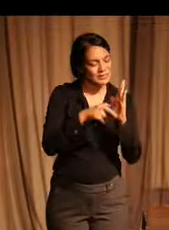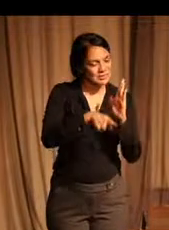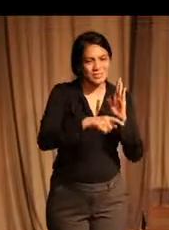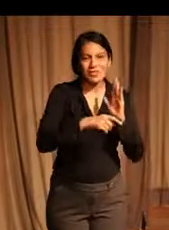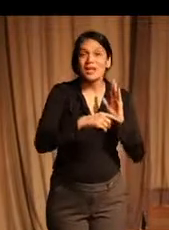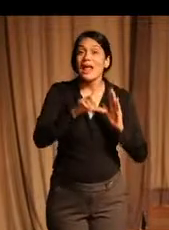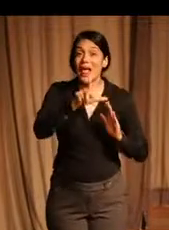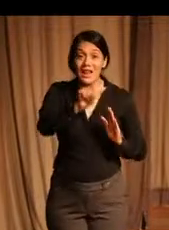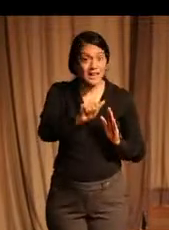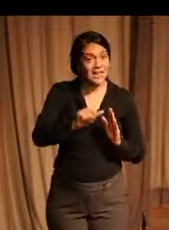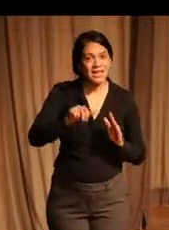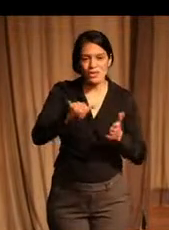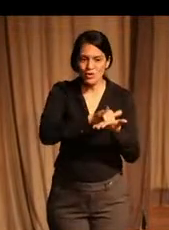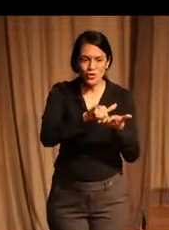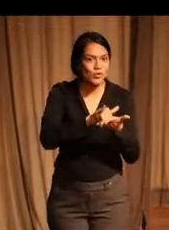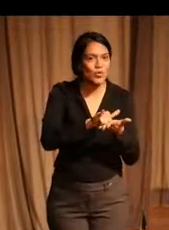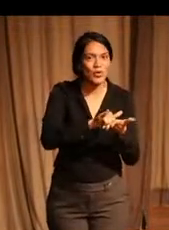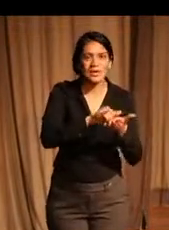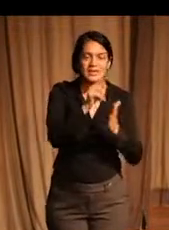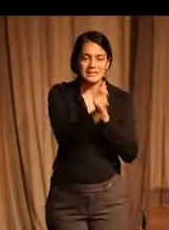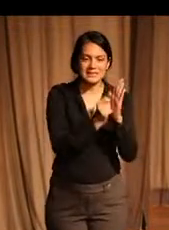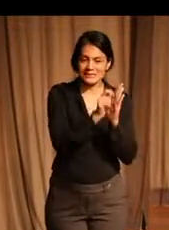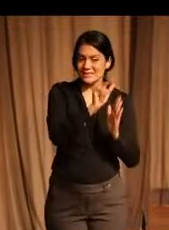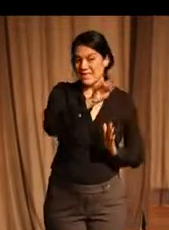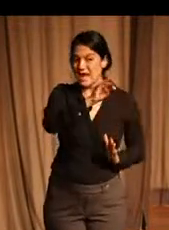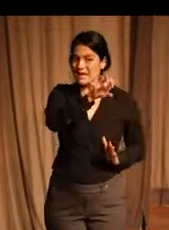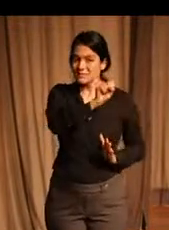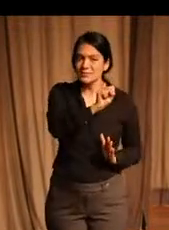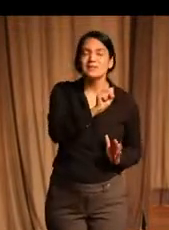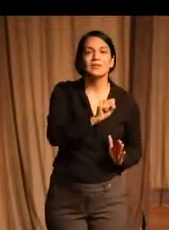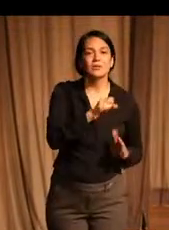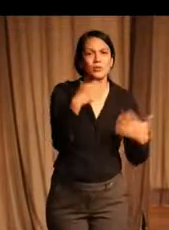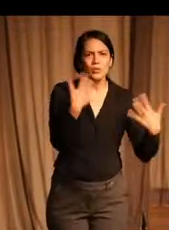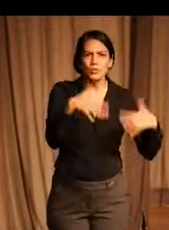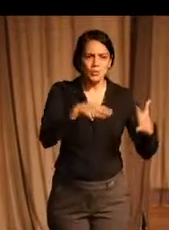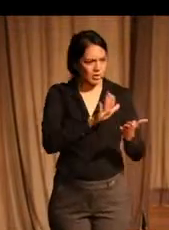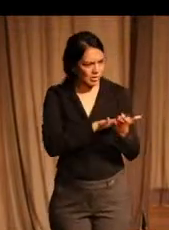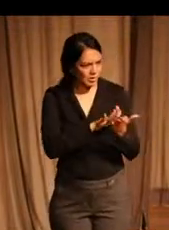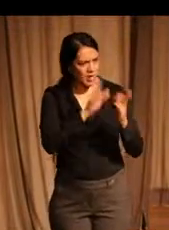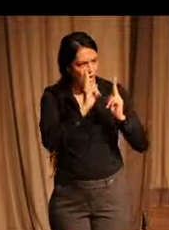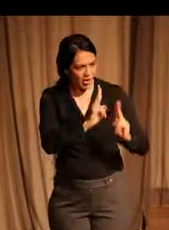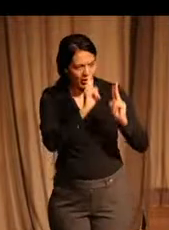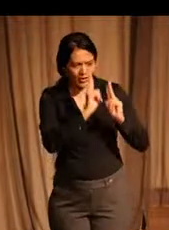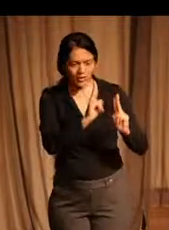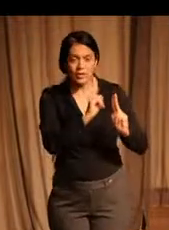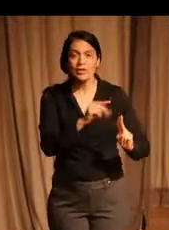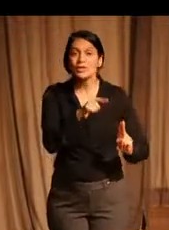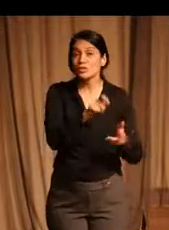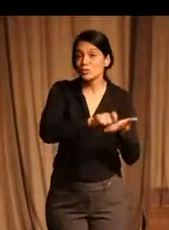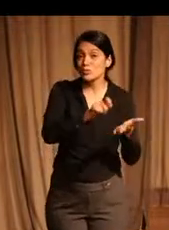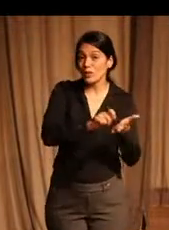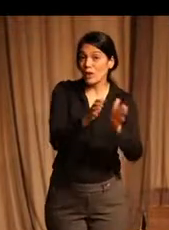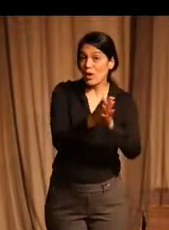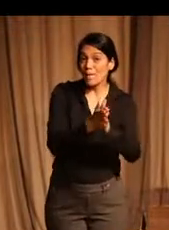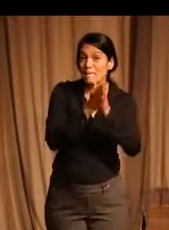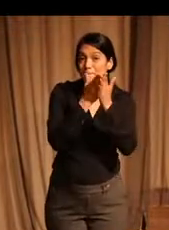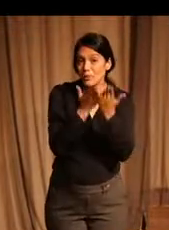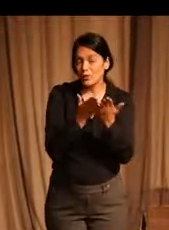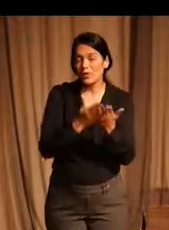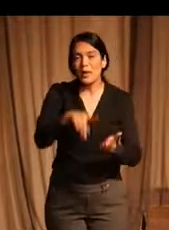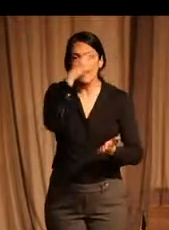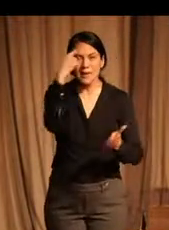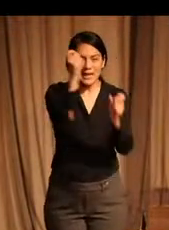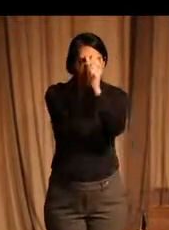Post, the LA Times, NBC, Al Jazeera, Vice, PBS, and others. She has written the books Black Imagination 2020 and Black